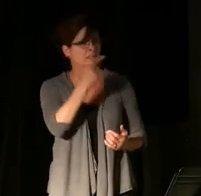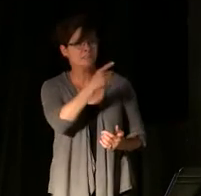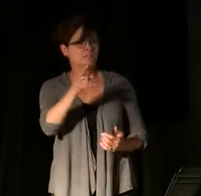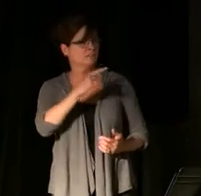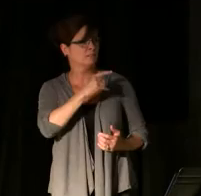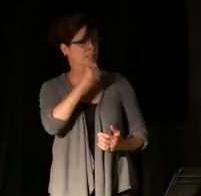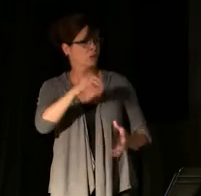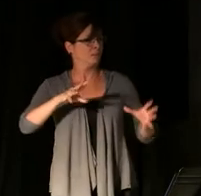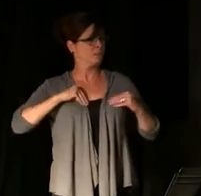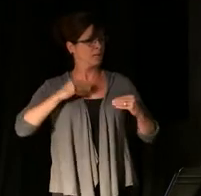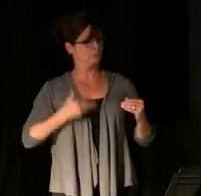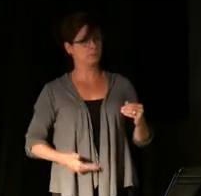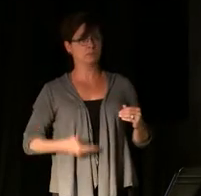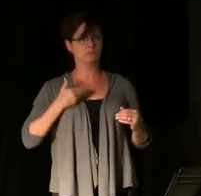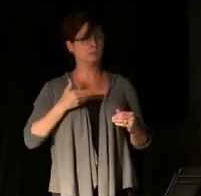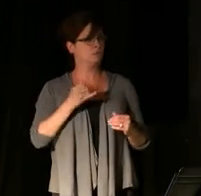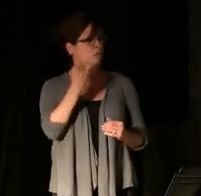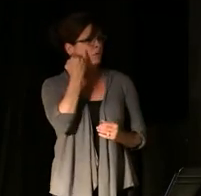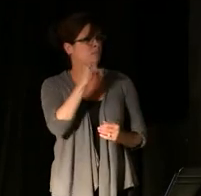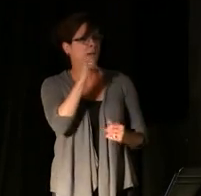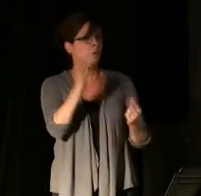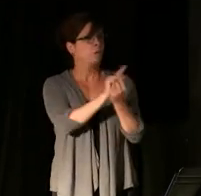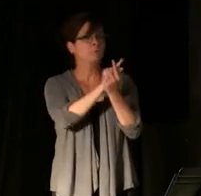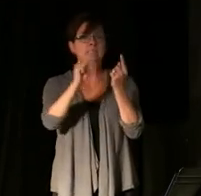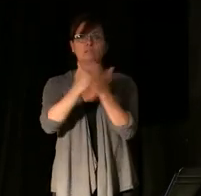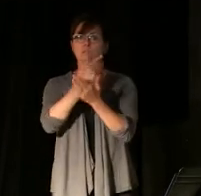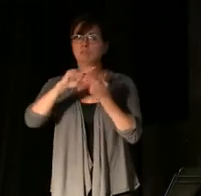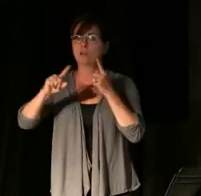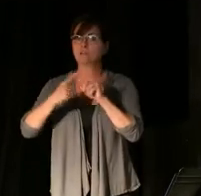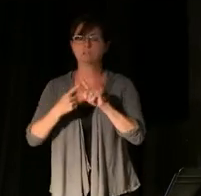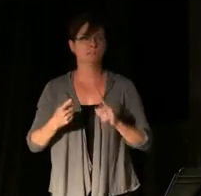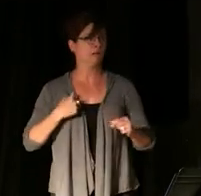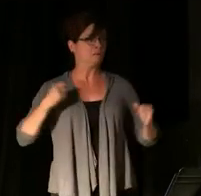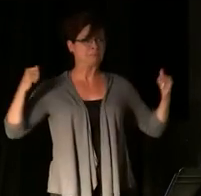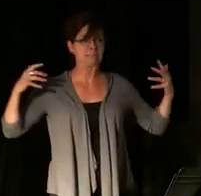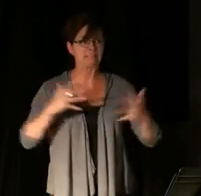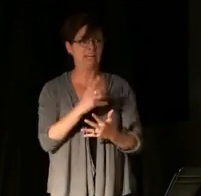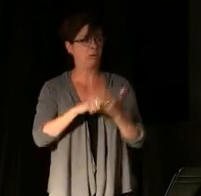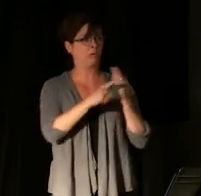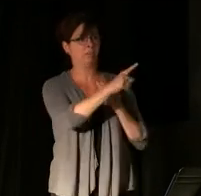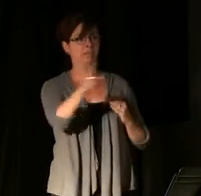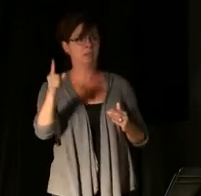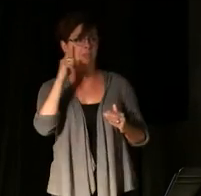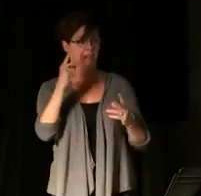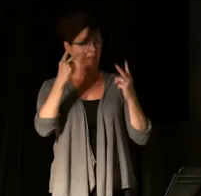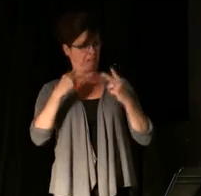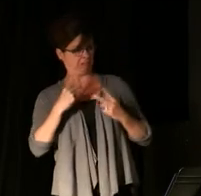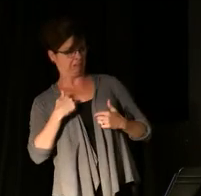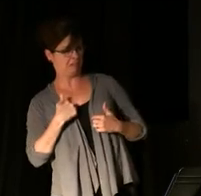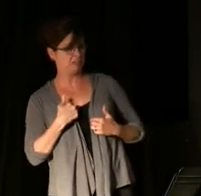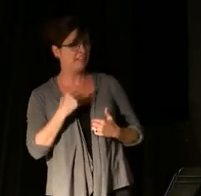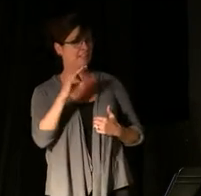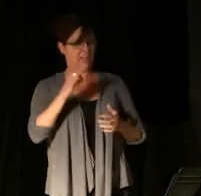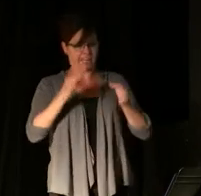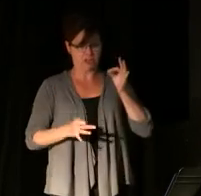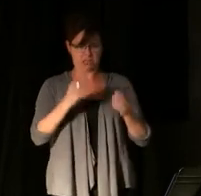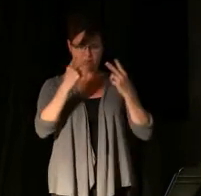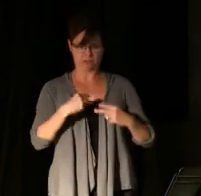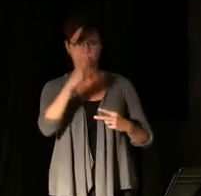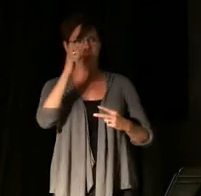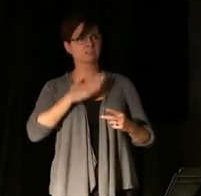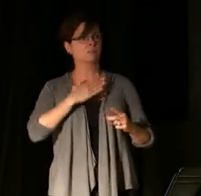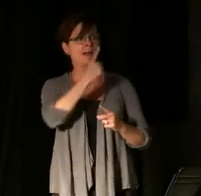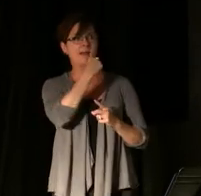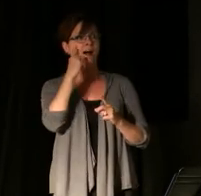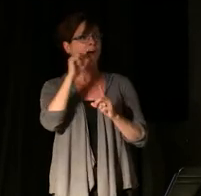accept me? What if I don't make any friends? I'm scared of what they're going to think of me. And what if they judge me because of my eye